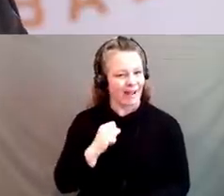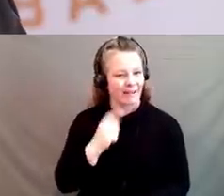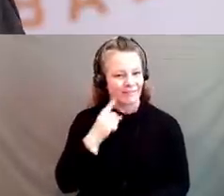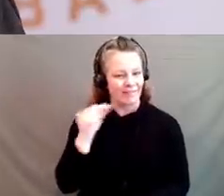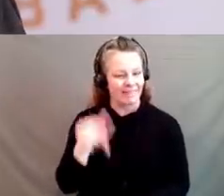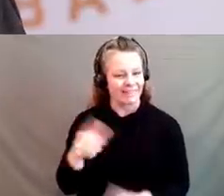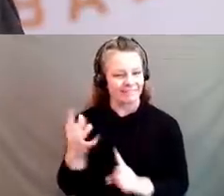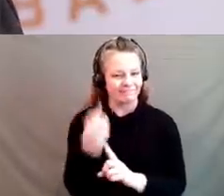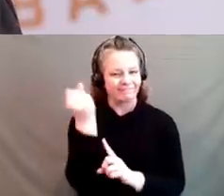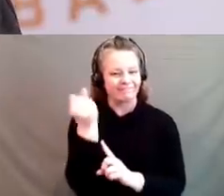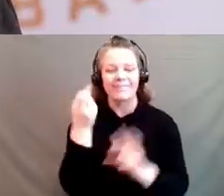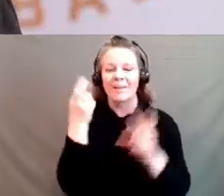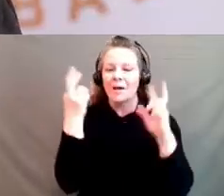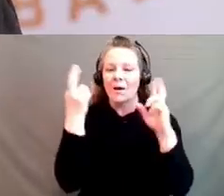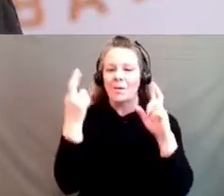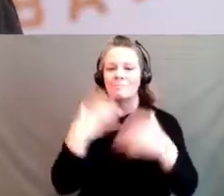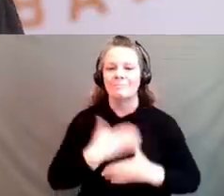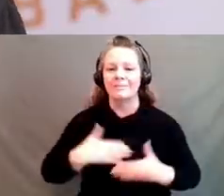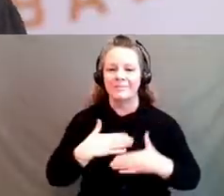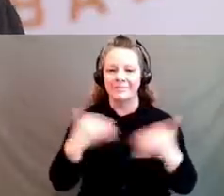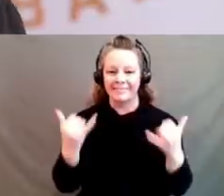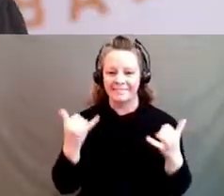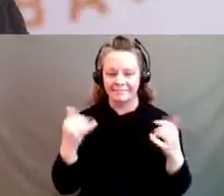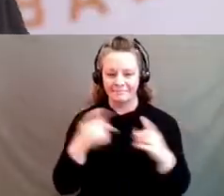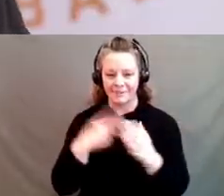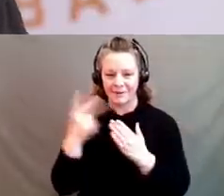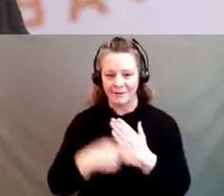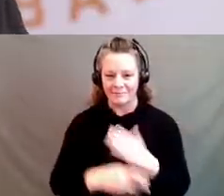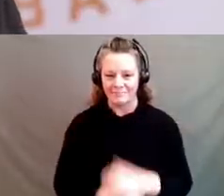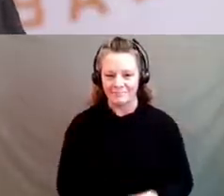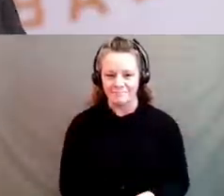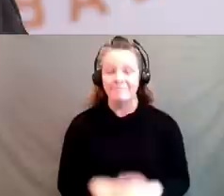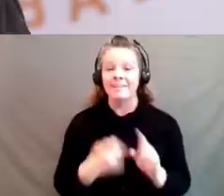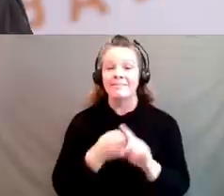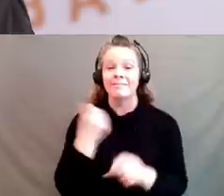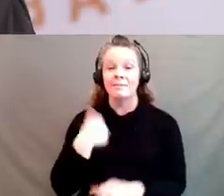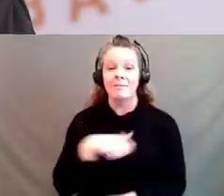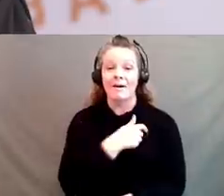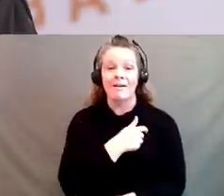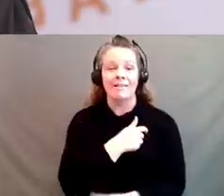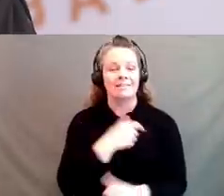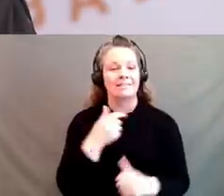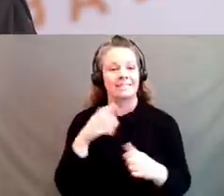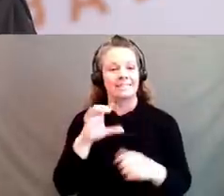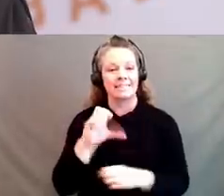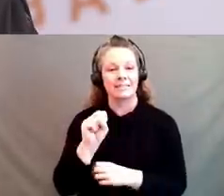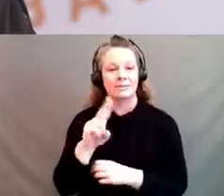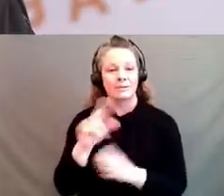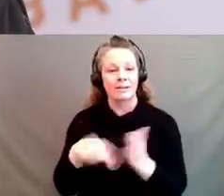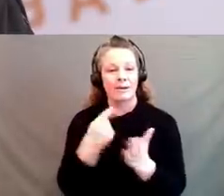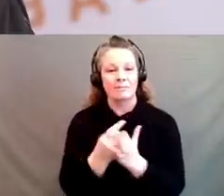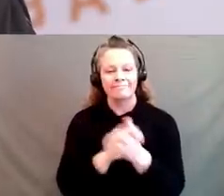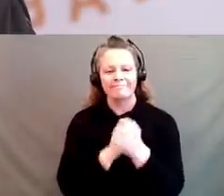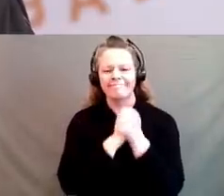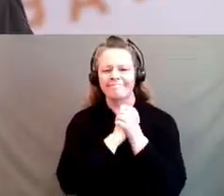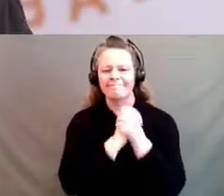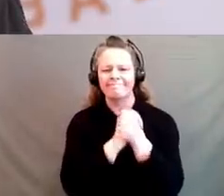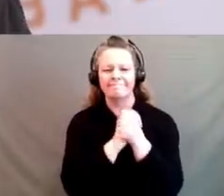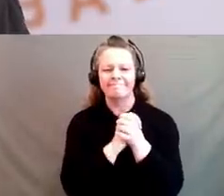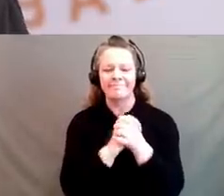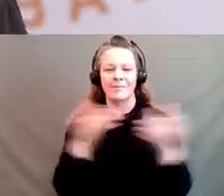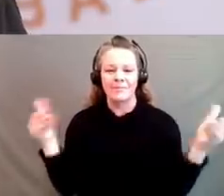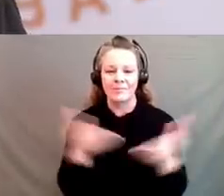you enjoy today's program. From all of us at CSU Global, congratulations and welcome to Winter